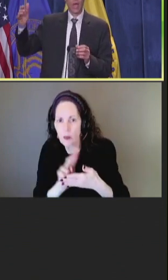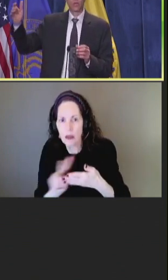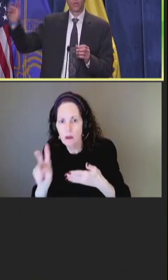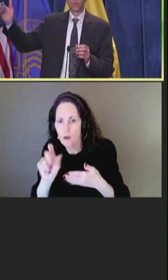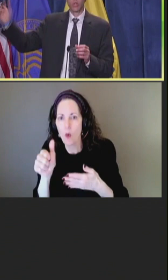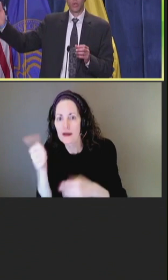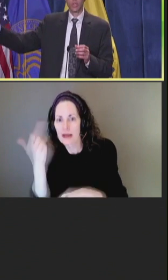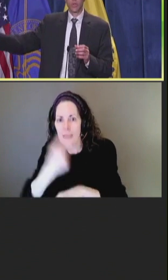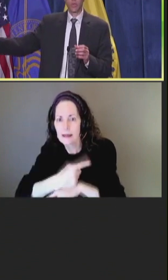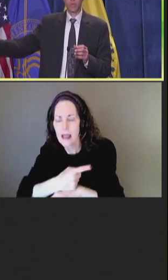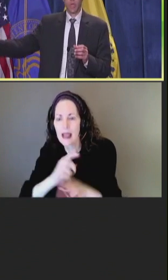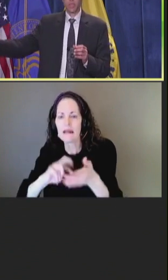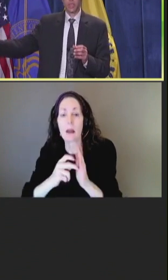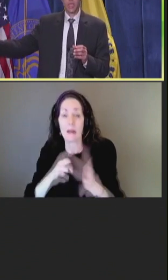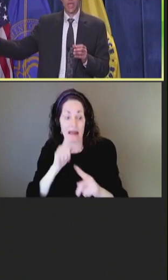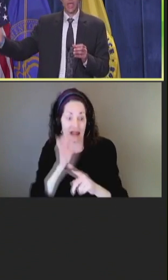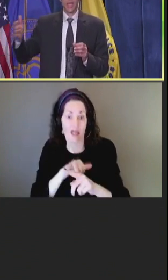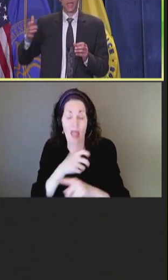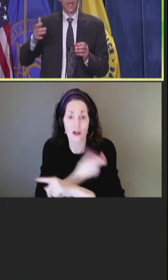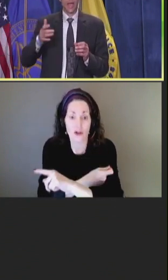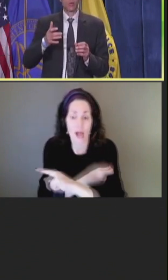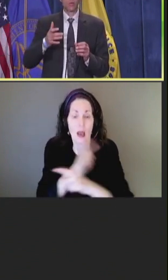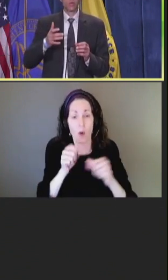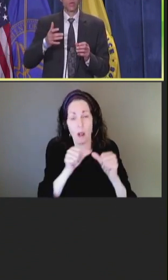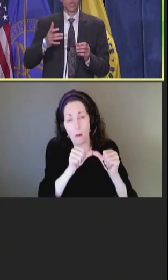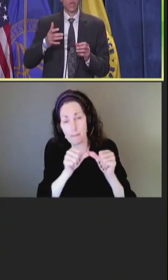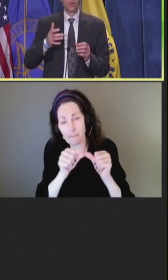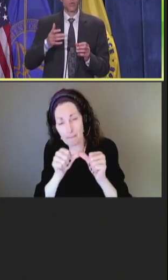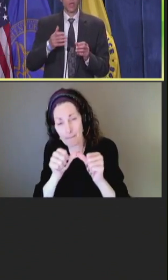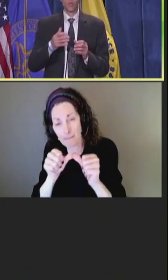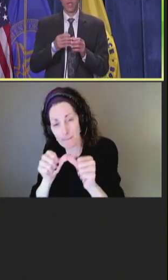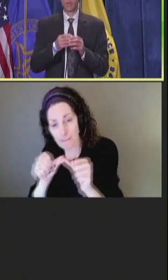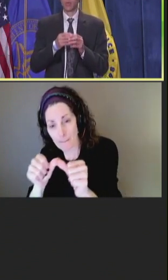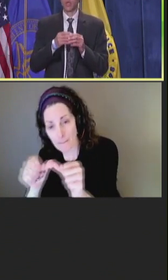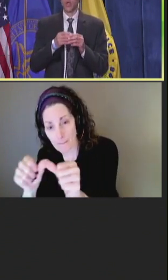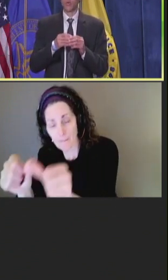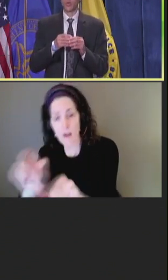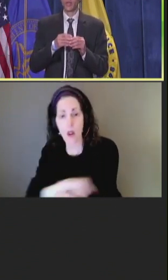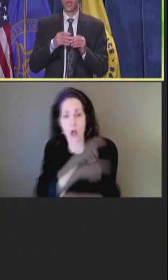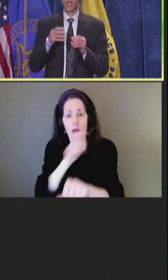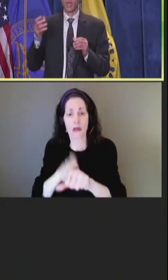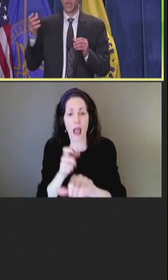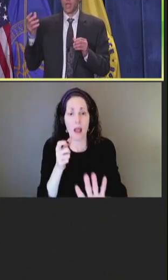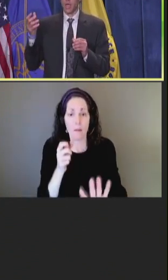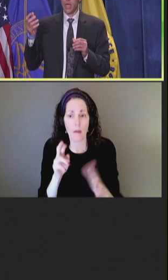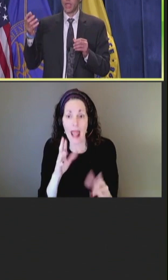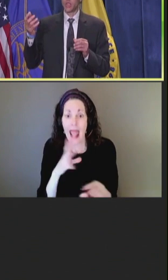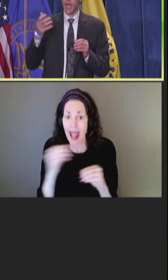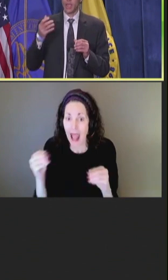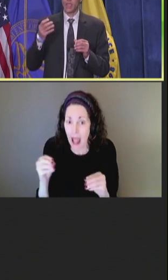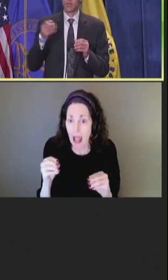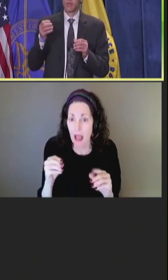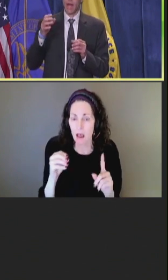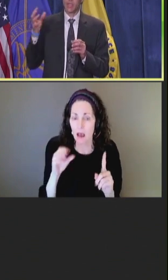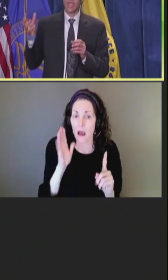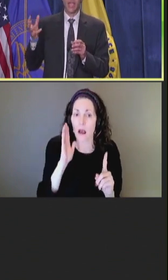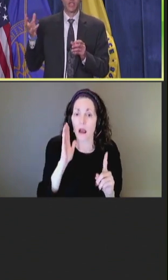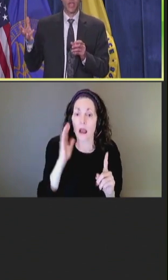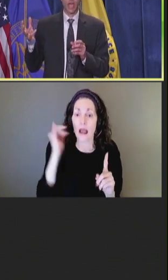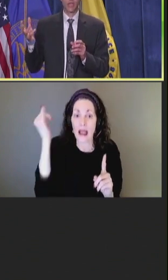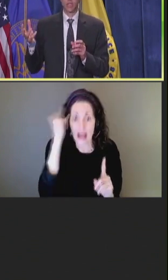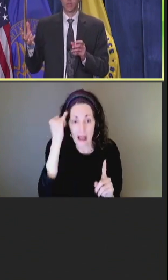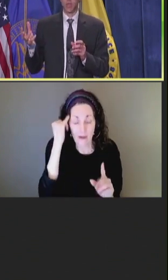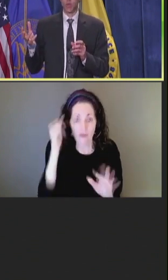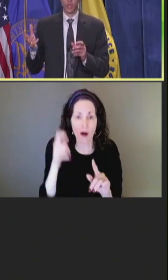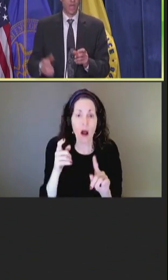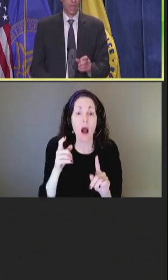how durable are those immune responses, and how well will they be able to cope with a challenge from a virus that has